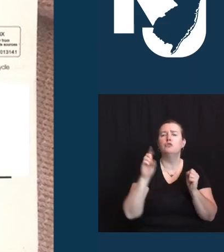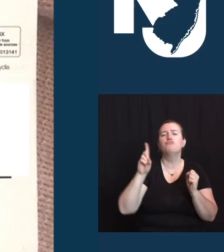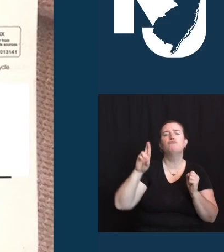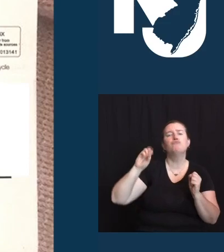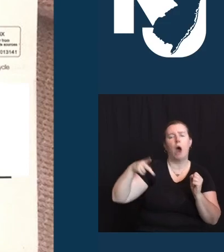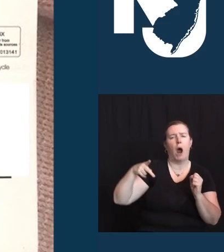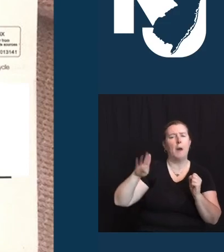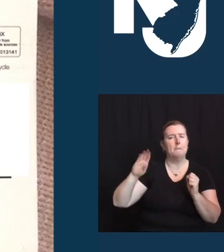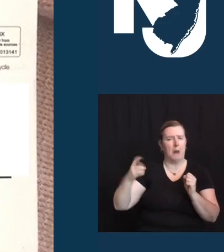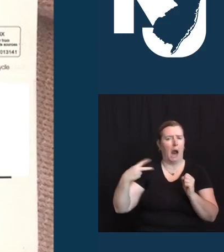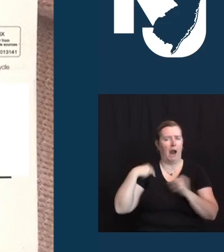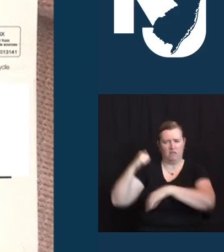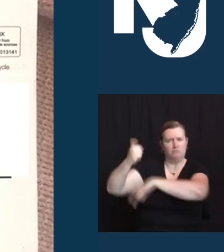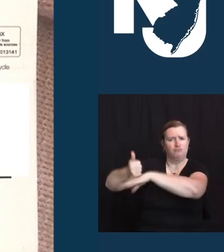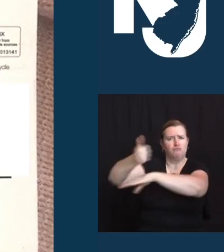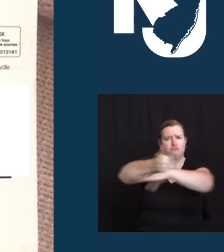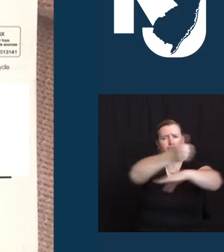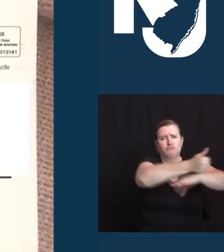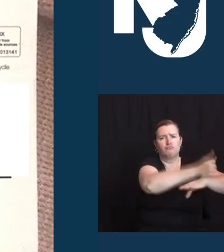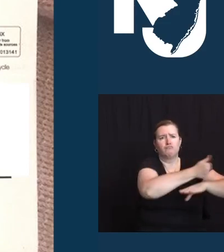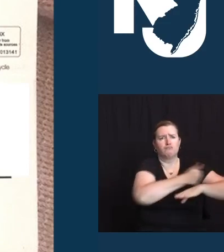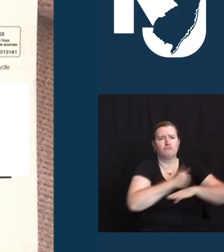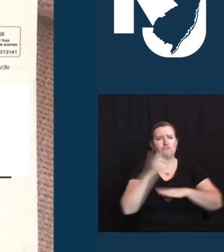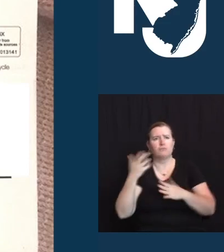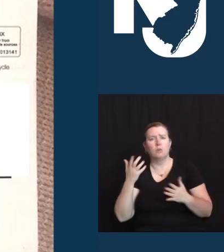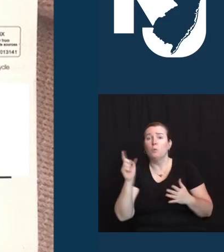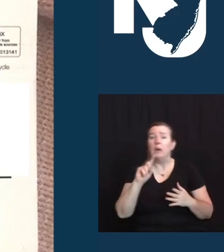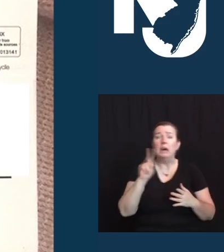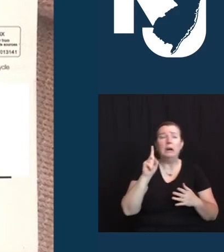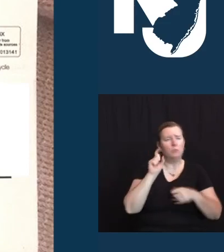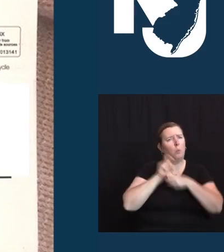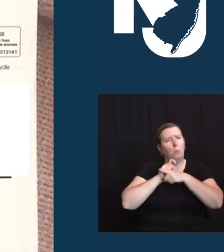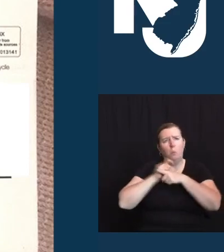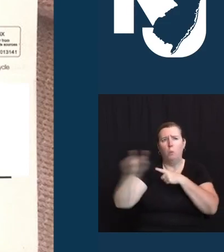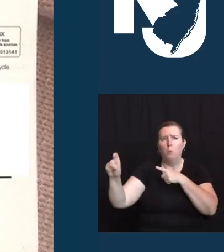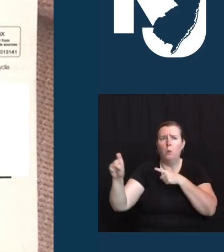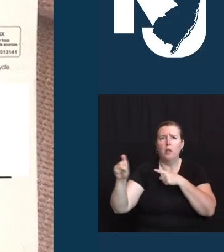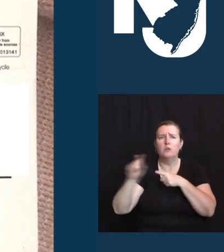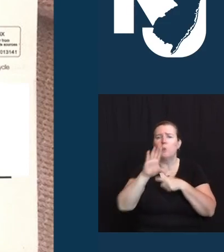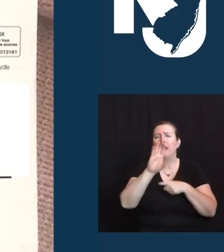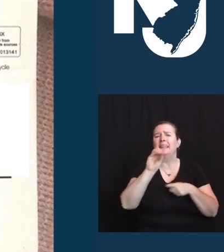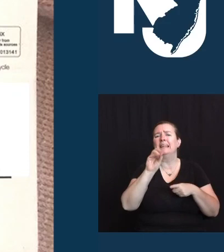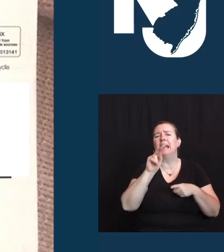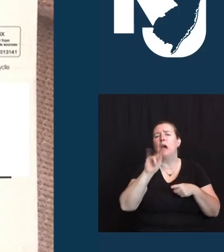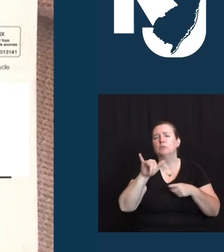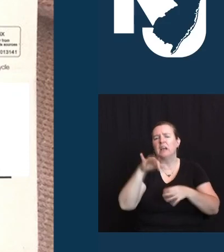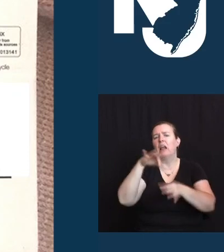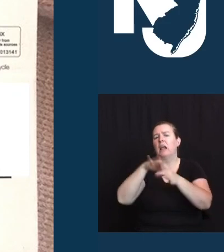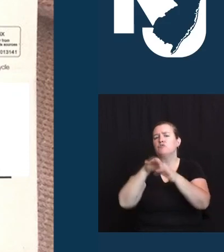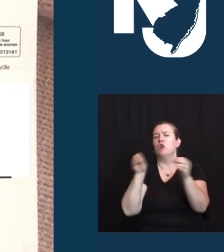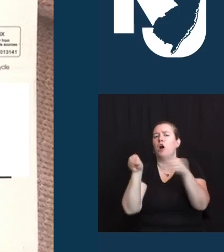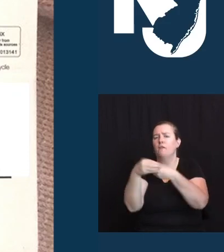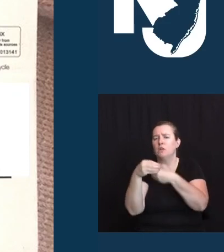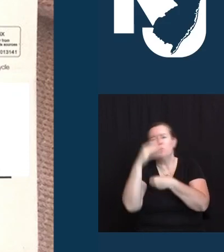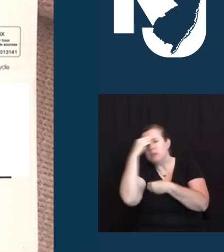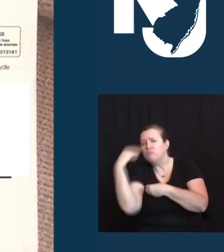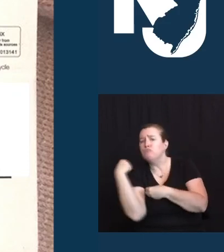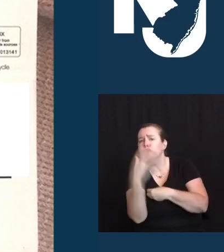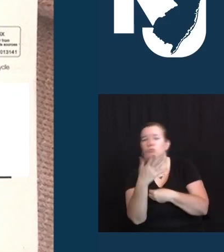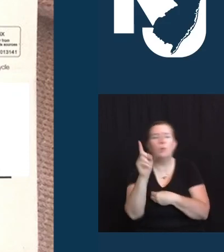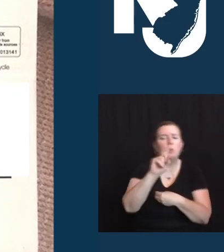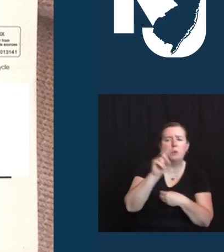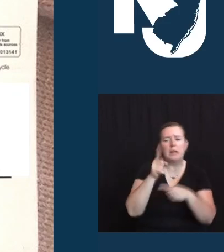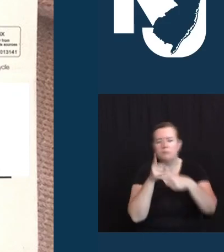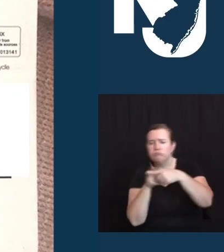your county clerk's office for the location of a lockbox closest to you. You can also hand your ballot in to one of the